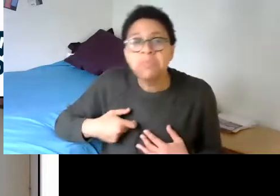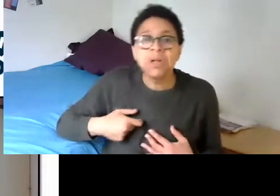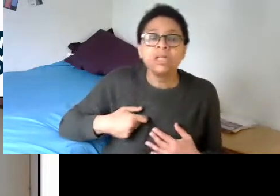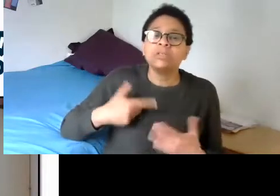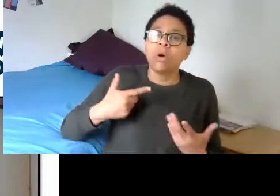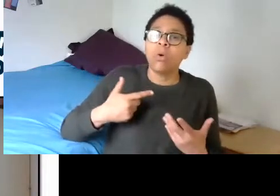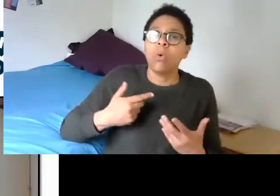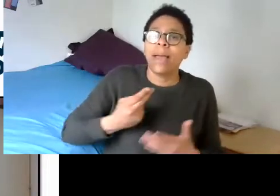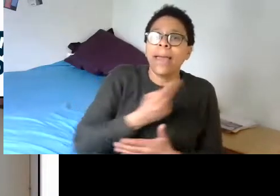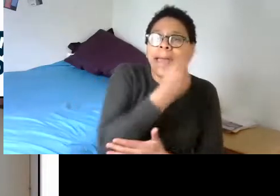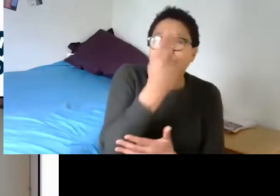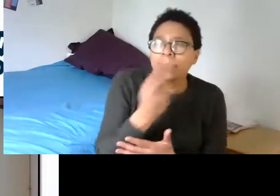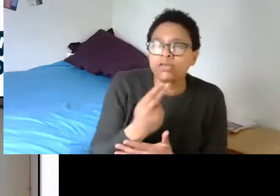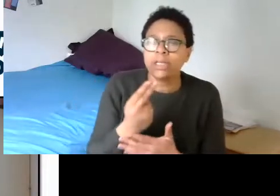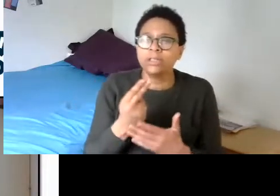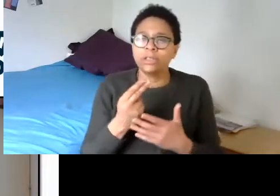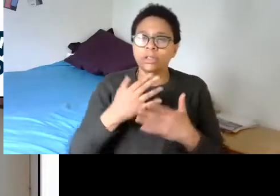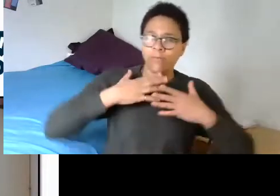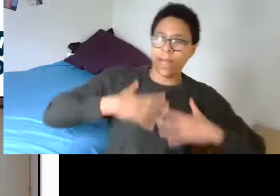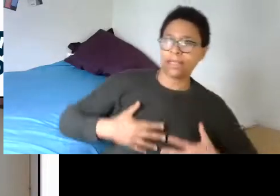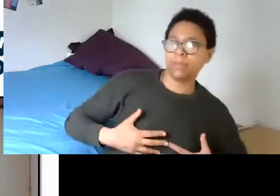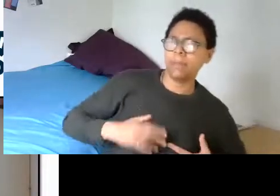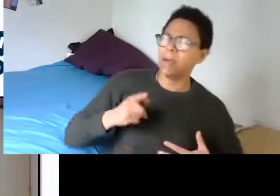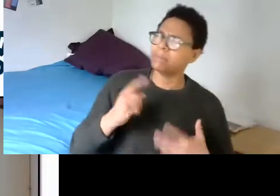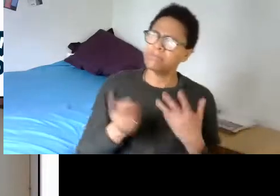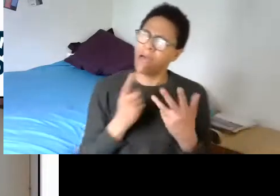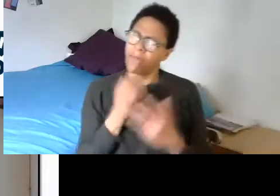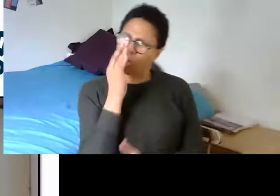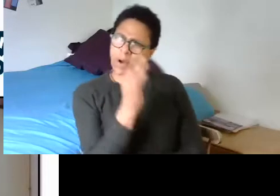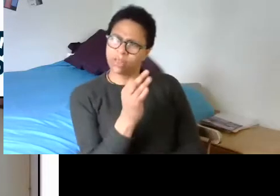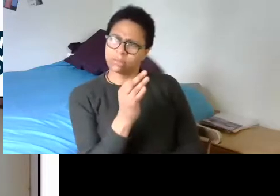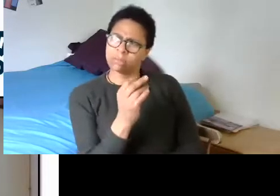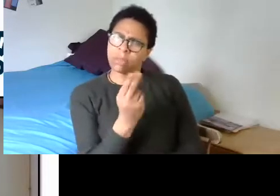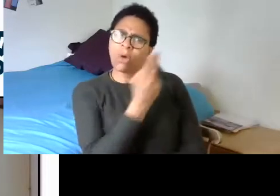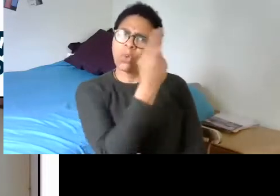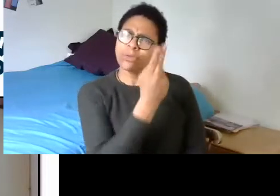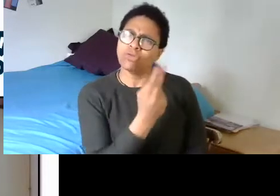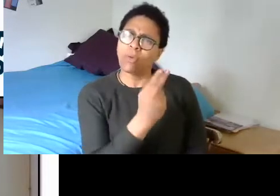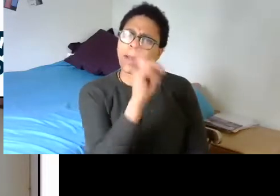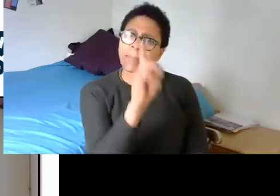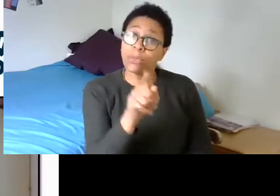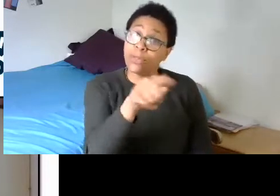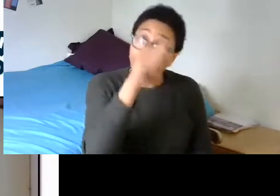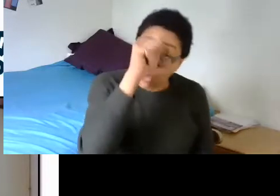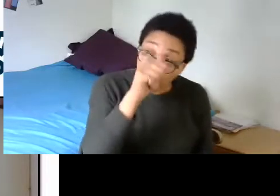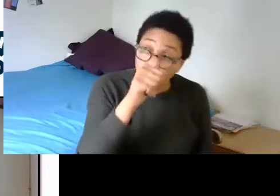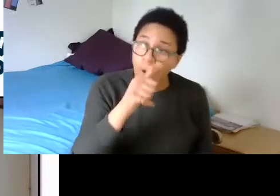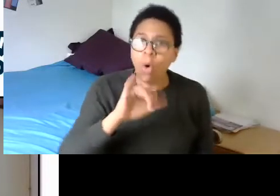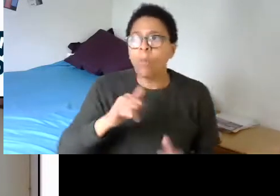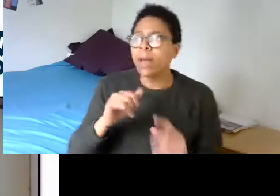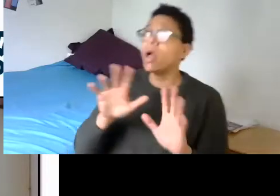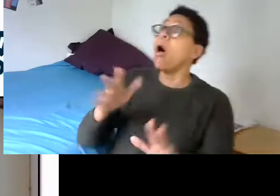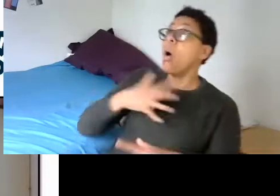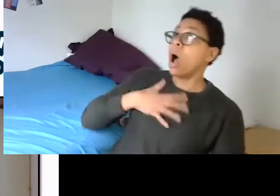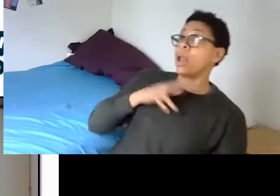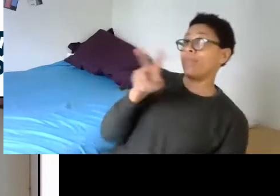and anatomy held within it. But other questions remain. Were they drawing people they knew? Were they drawing art they had seen? Were